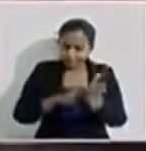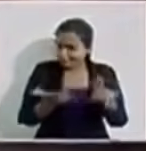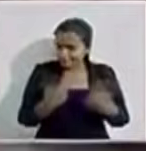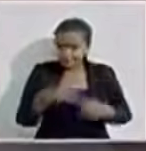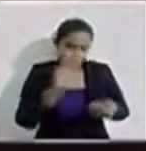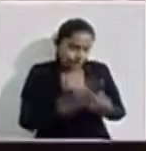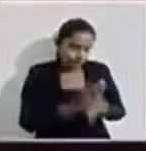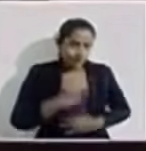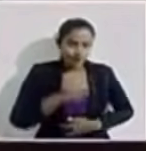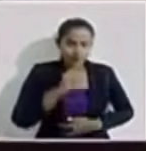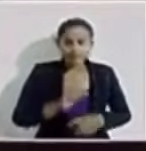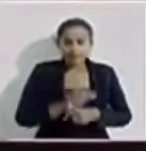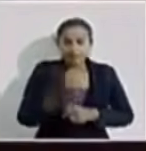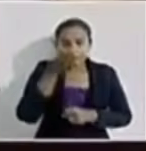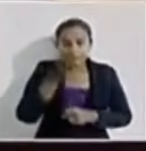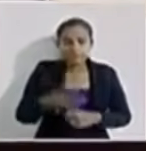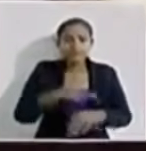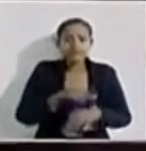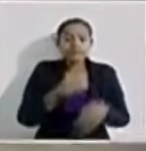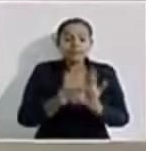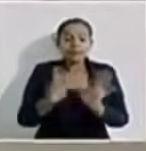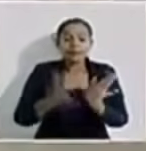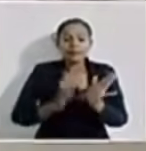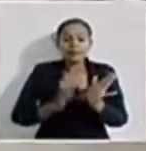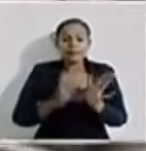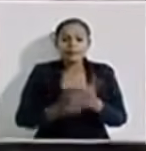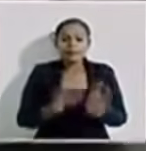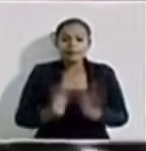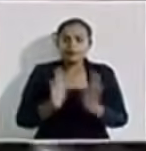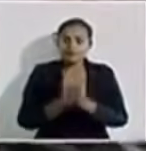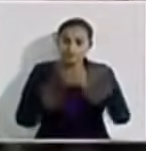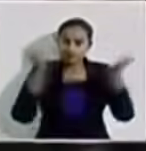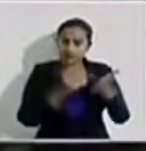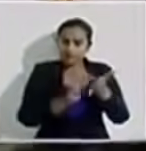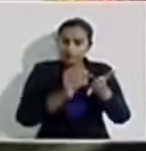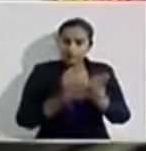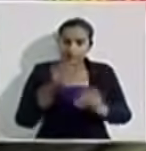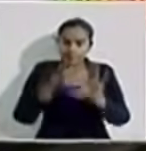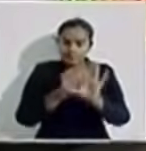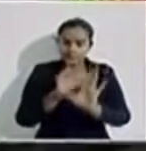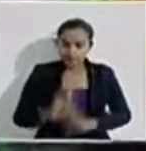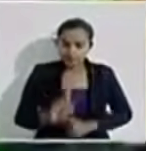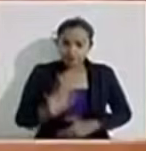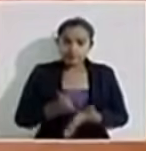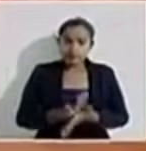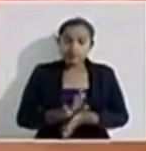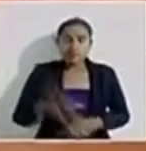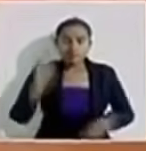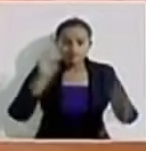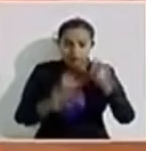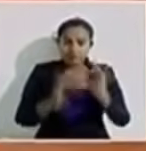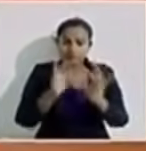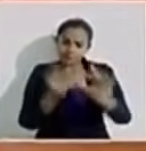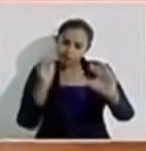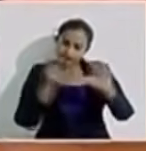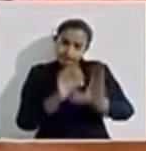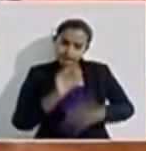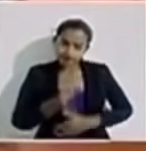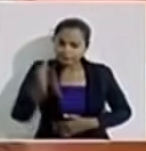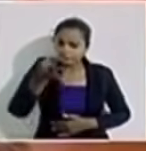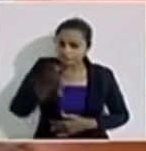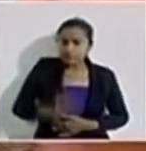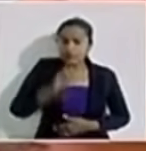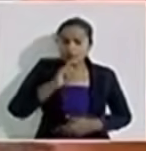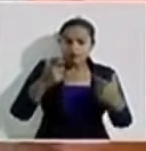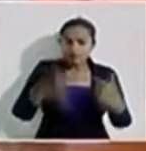NMRA had published advertisements calling for details to be submitted online. Although the court had initially ordered to stop